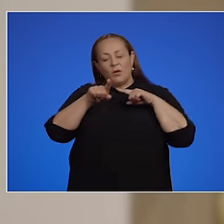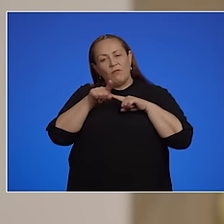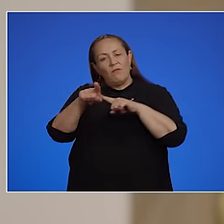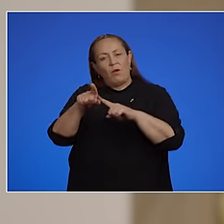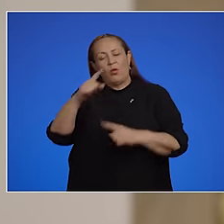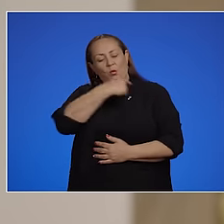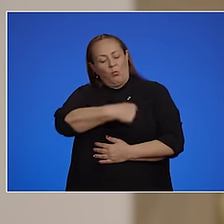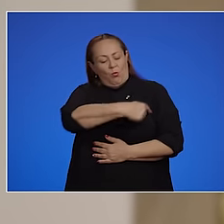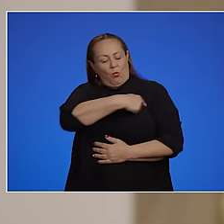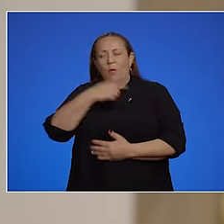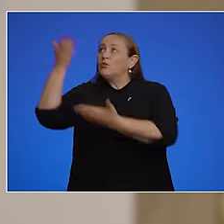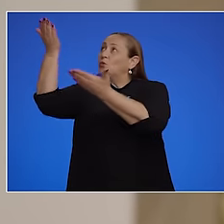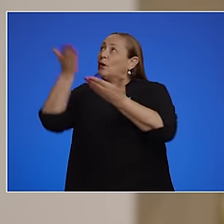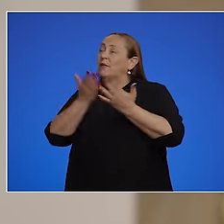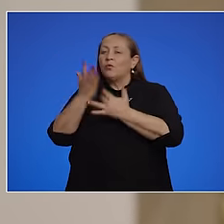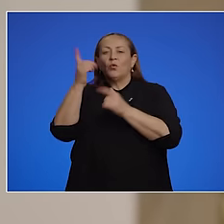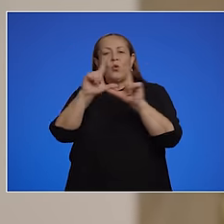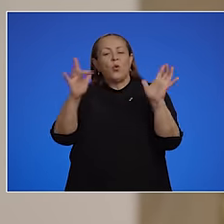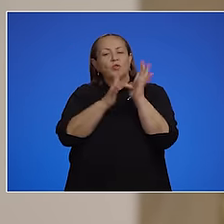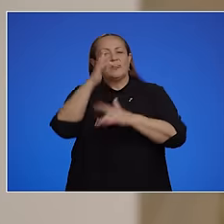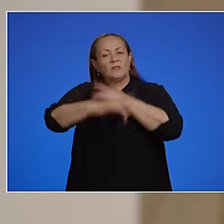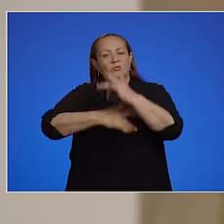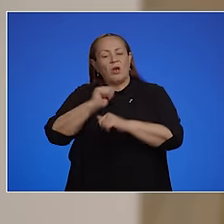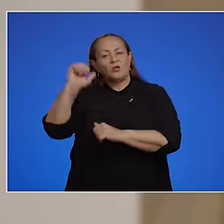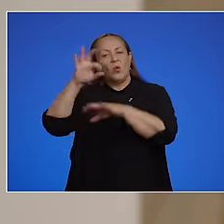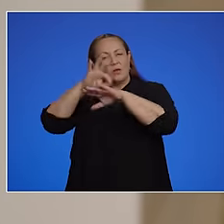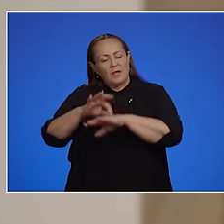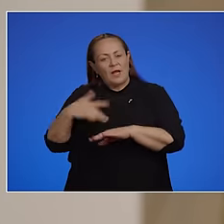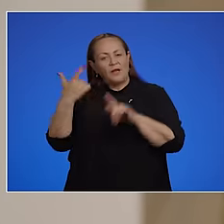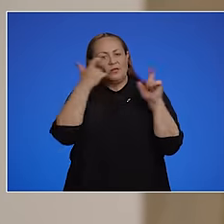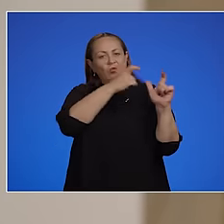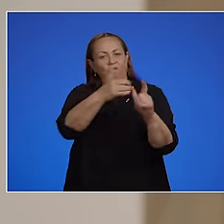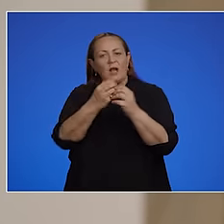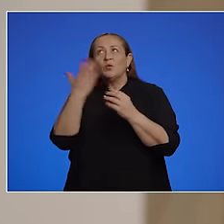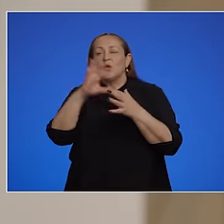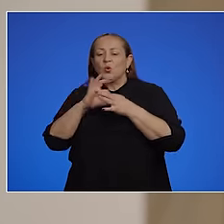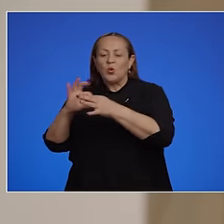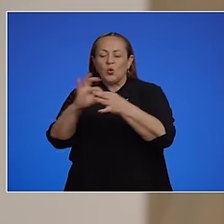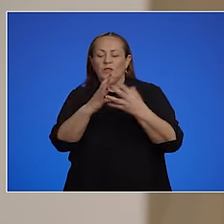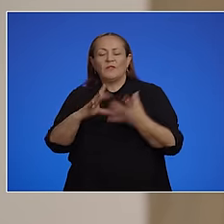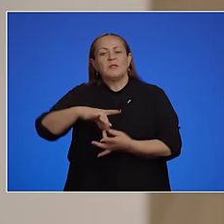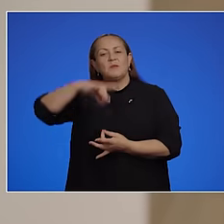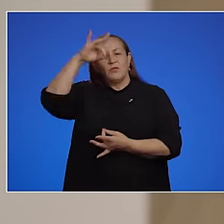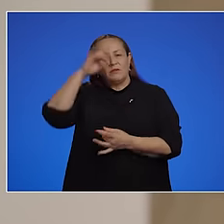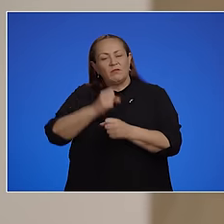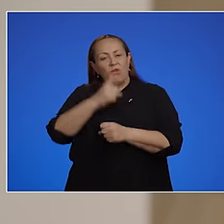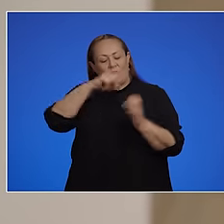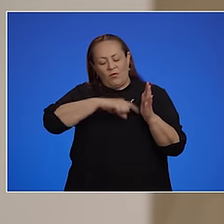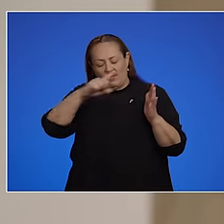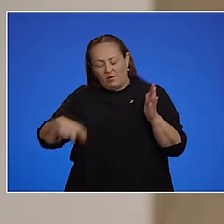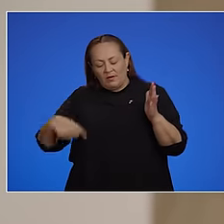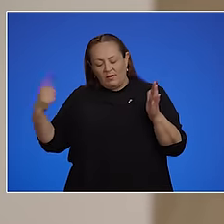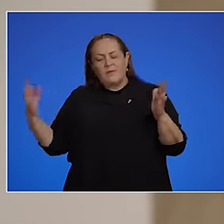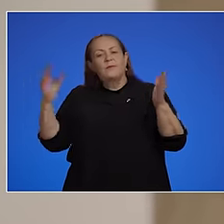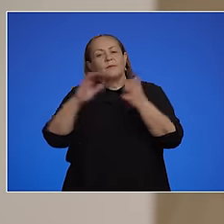merit what you promise. Through our Lord Jesus Christ, your Son, who lives and reigns with you in the unity of the Holy Spirit,